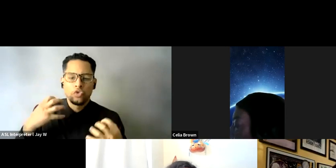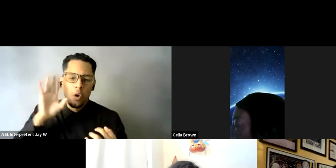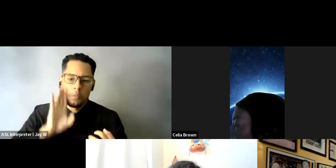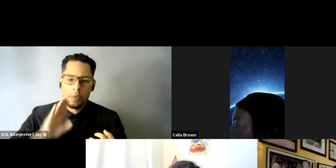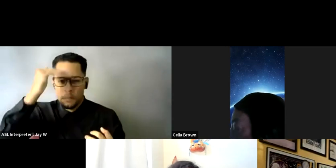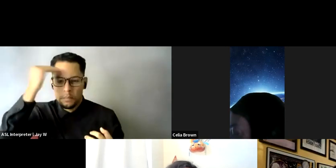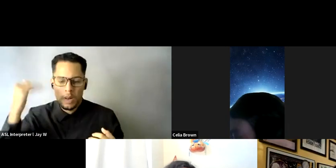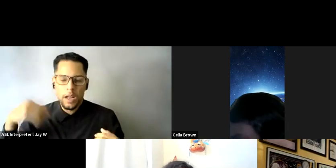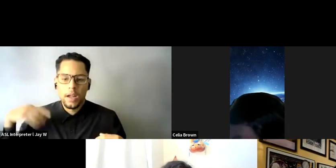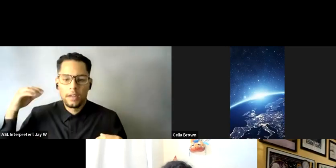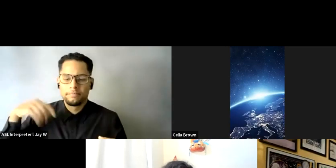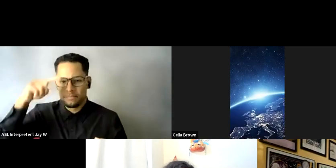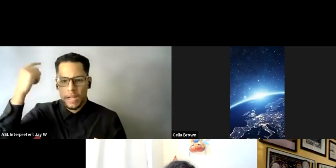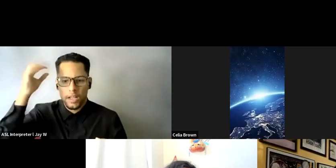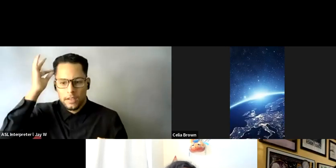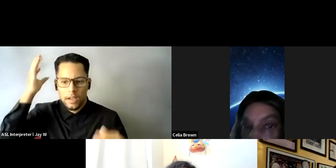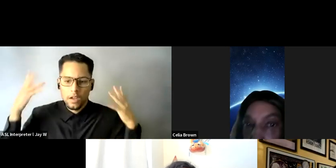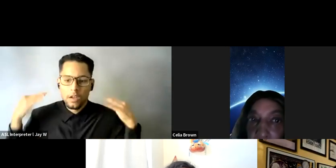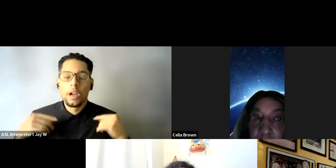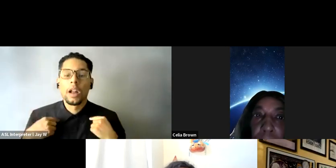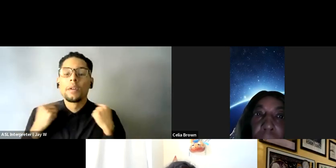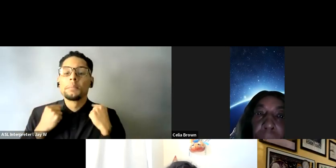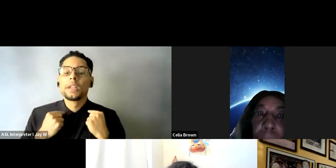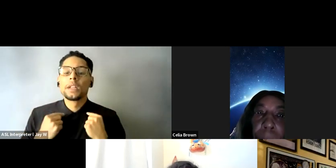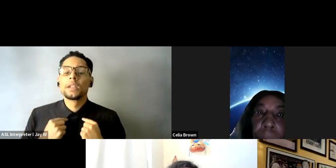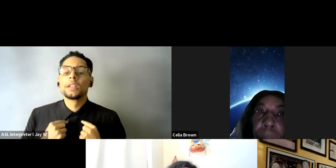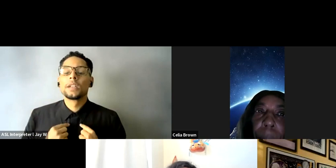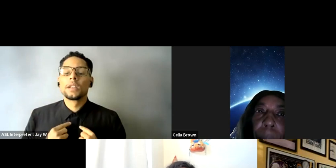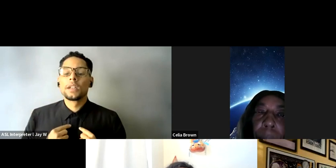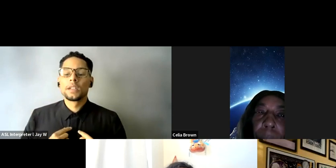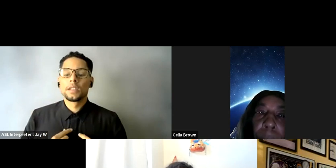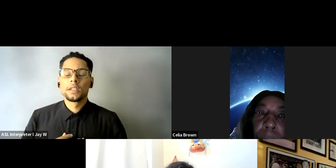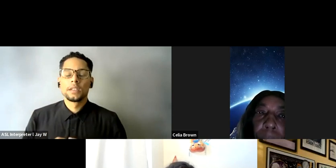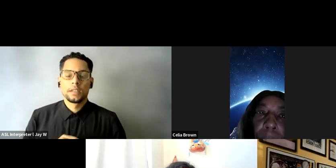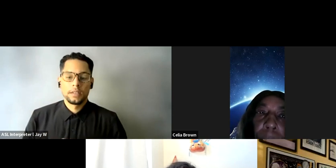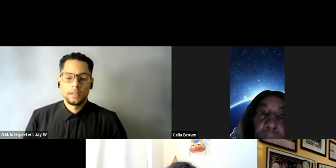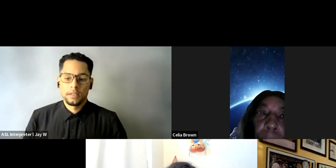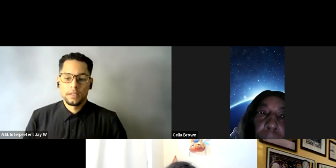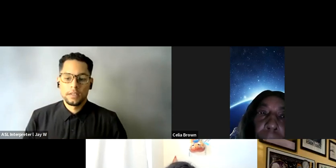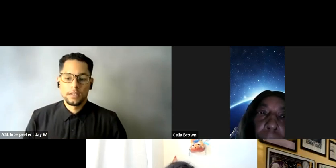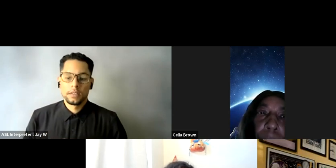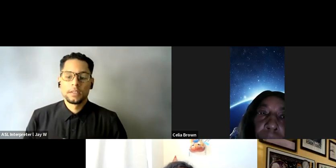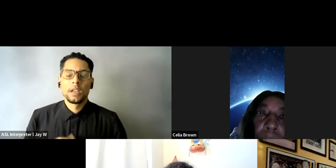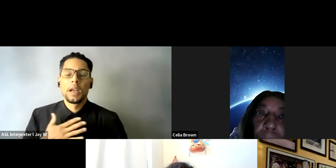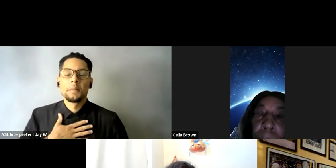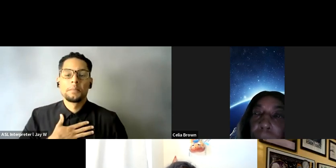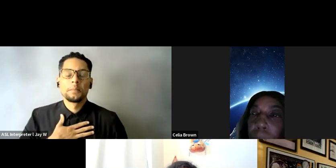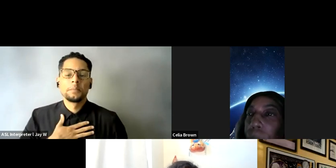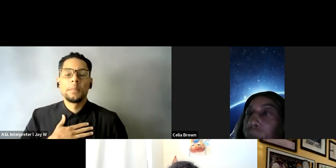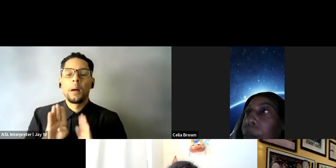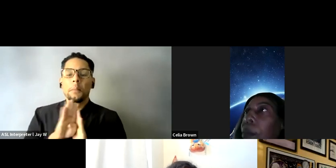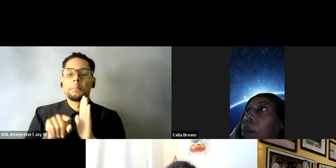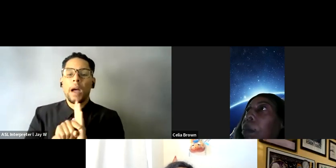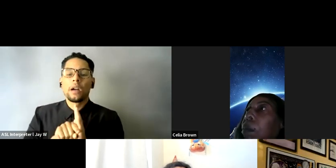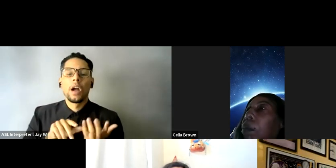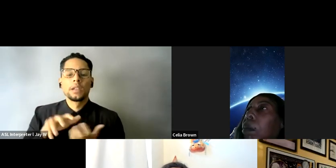a beaded necklace of a kawana, and I am a mixed race indigenous